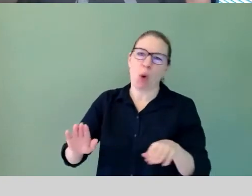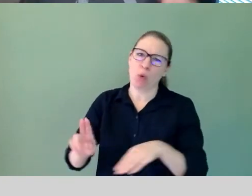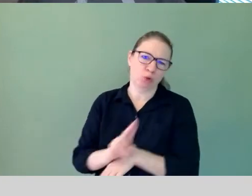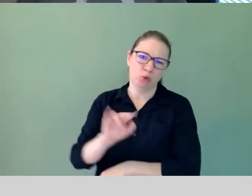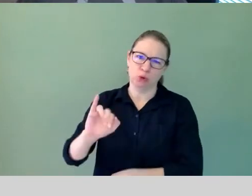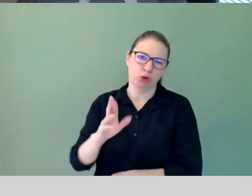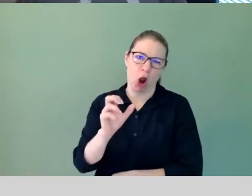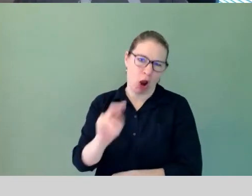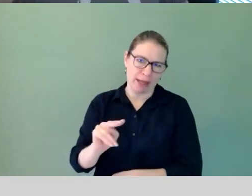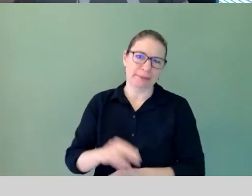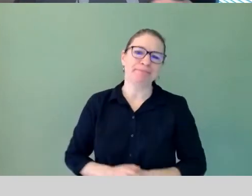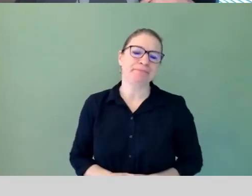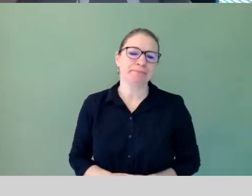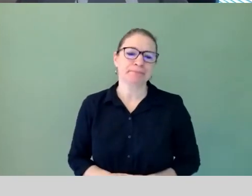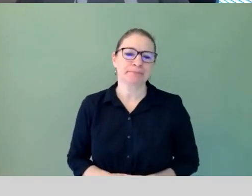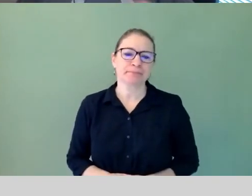be.